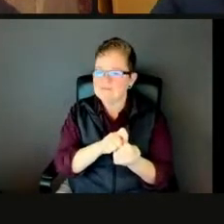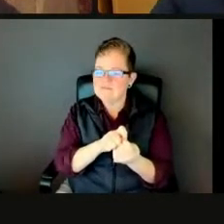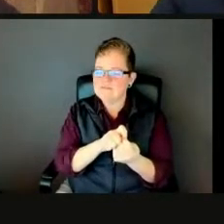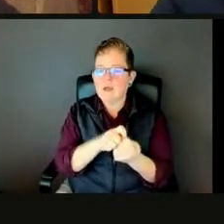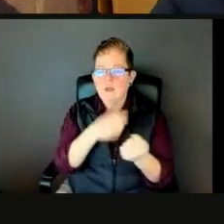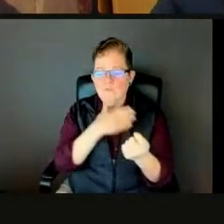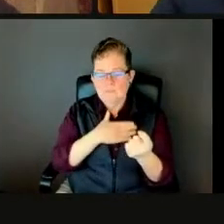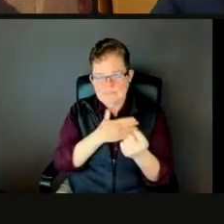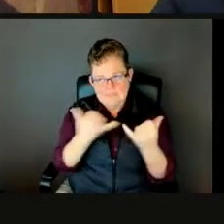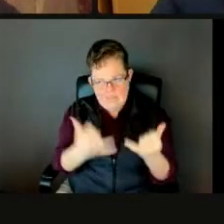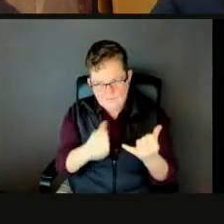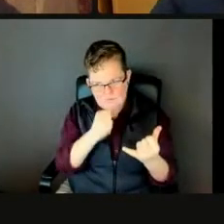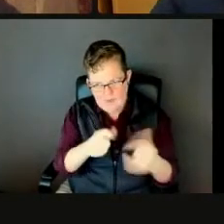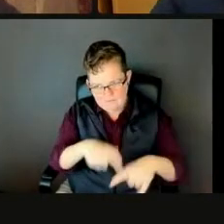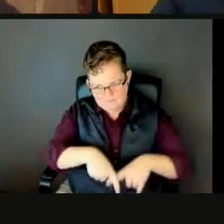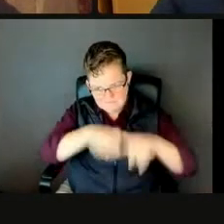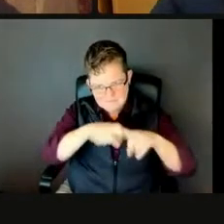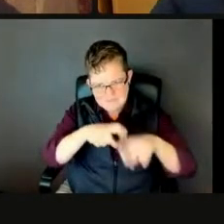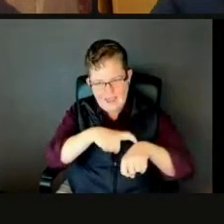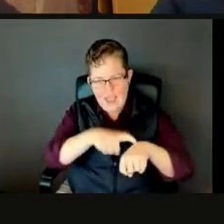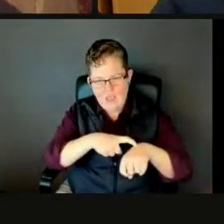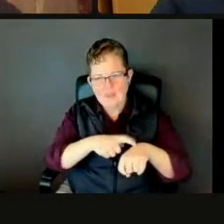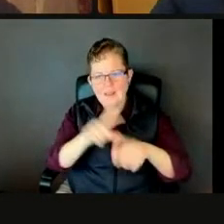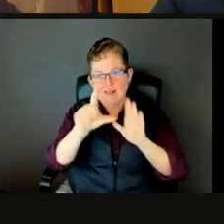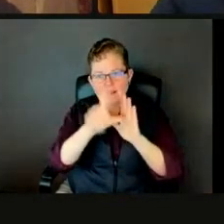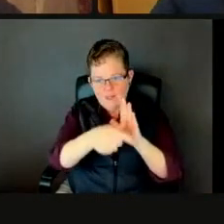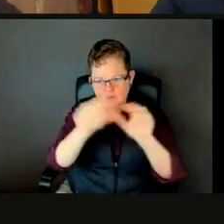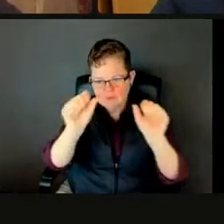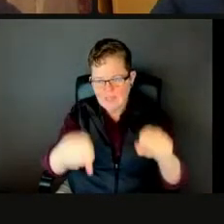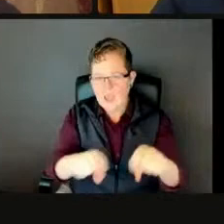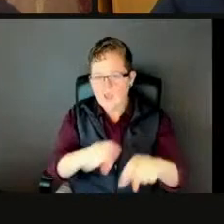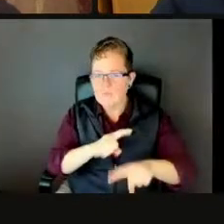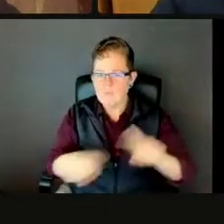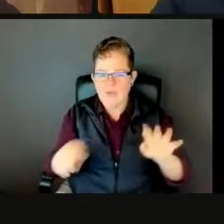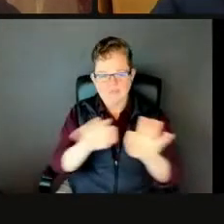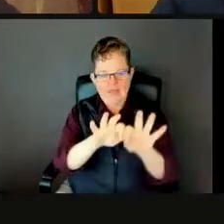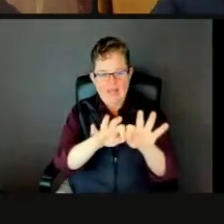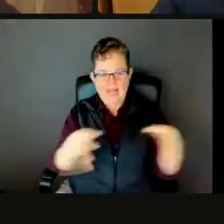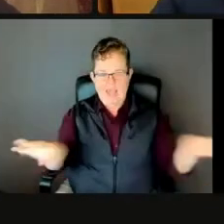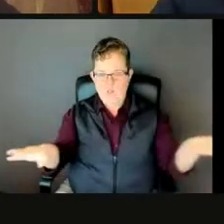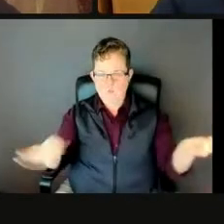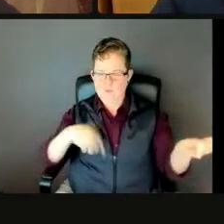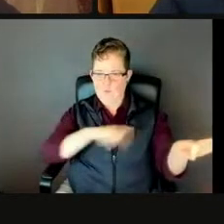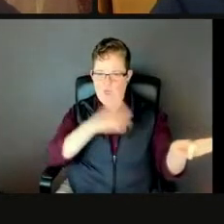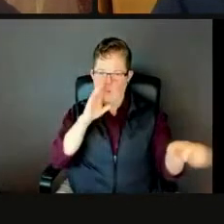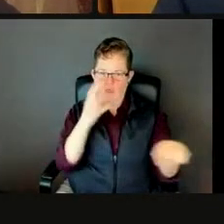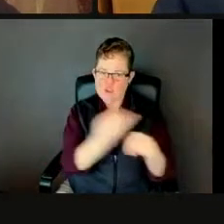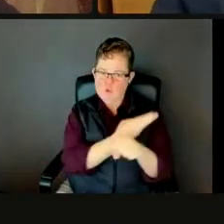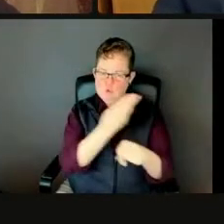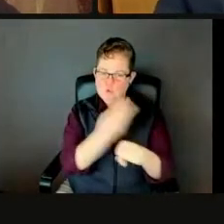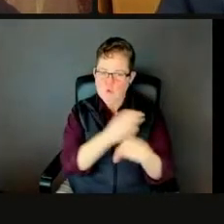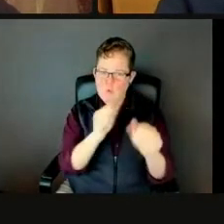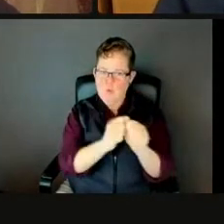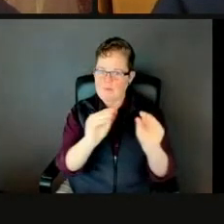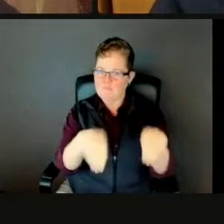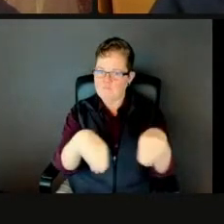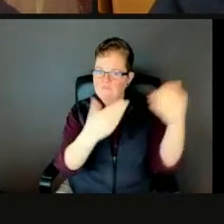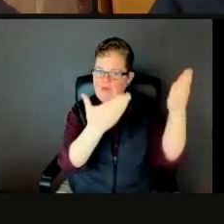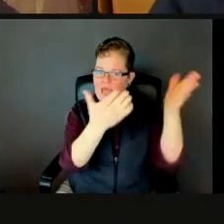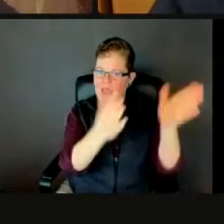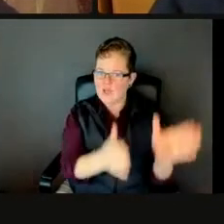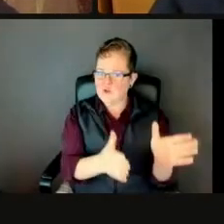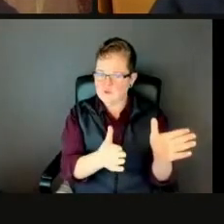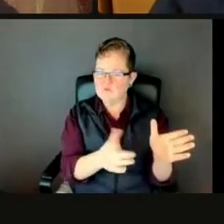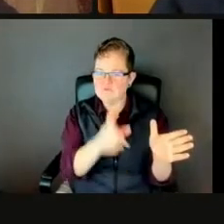please, now is not the time, we can circle back to it, but what is the language that we're going to be using with providers